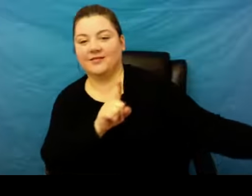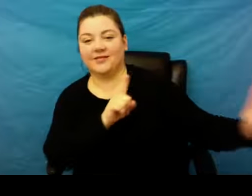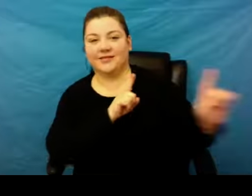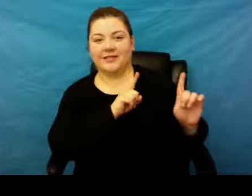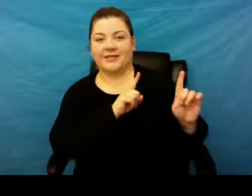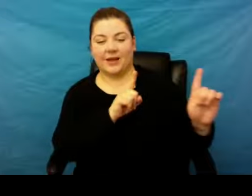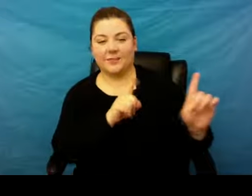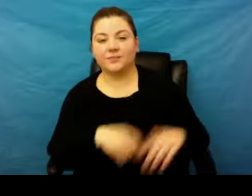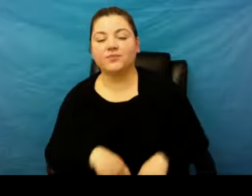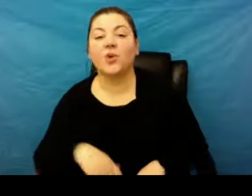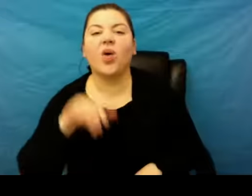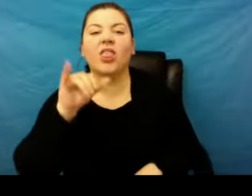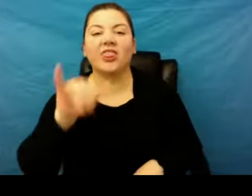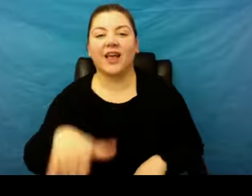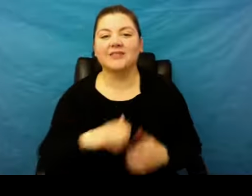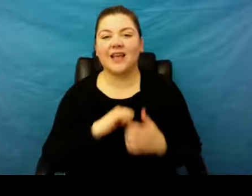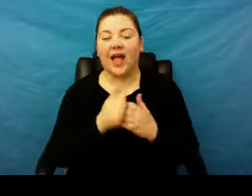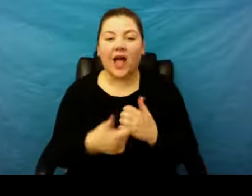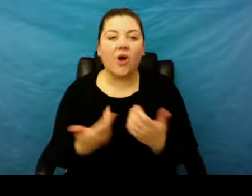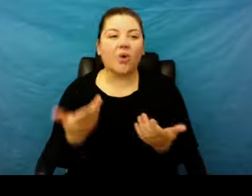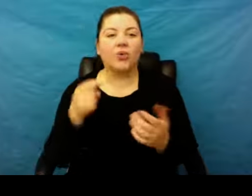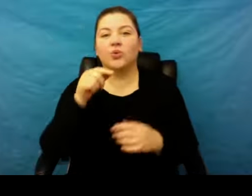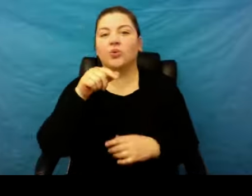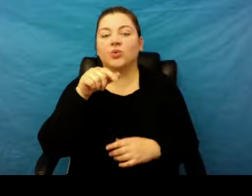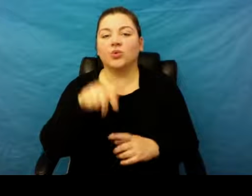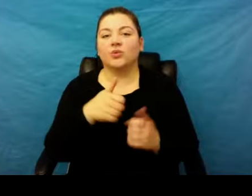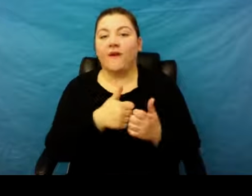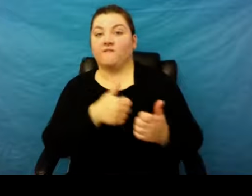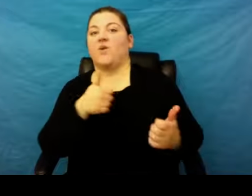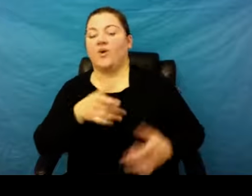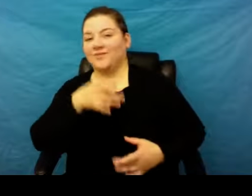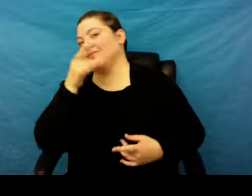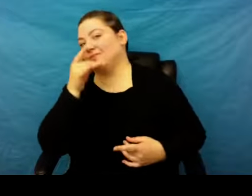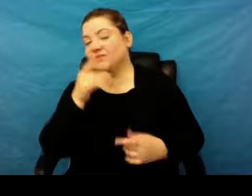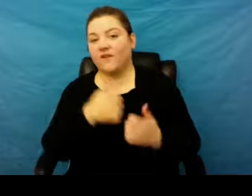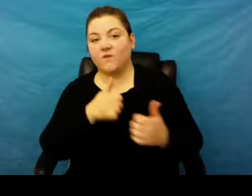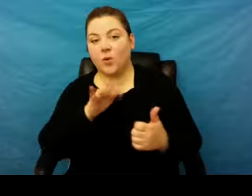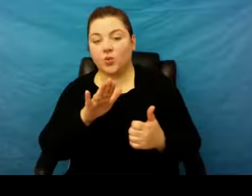this disease or get it from your community where it is at this time. So I think